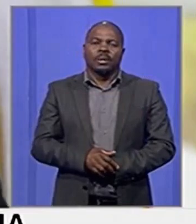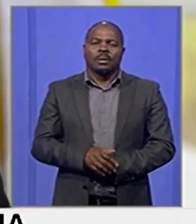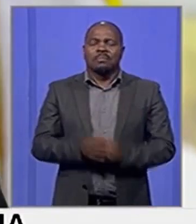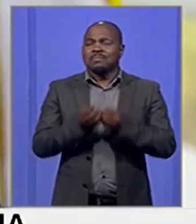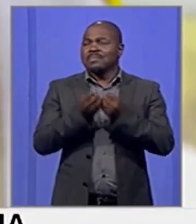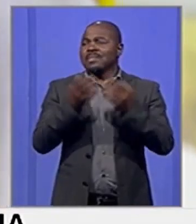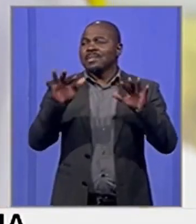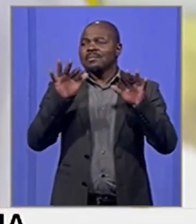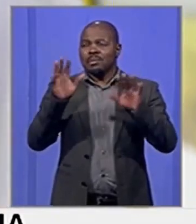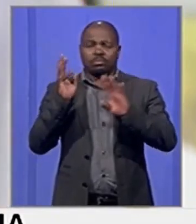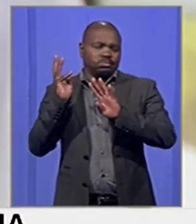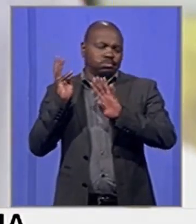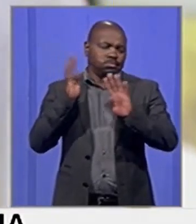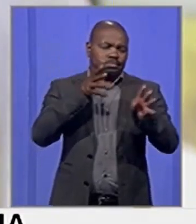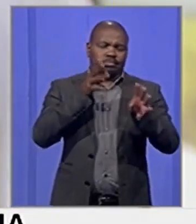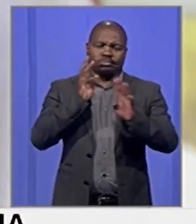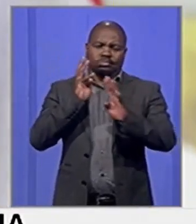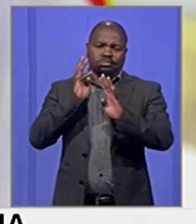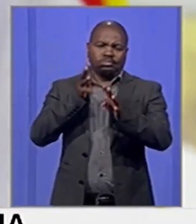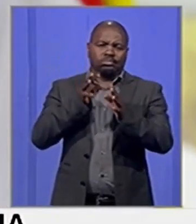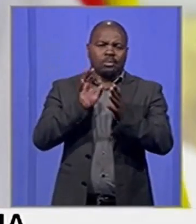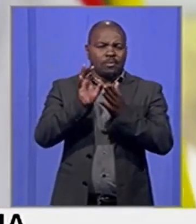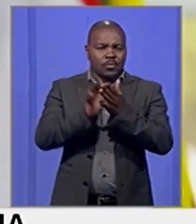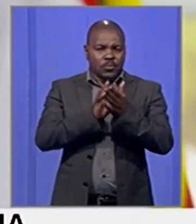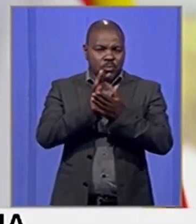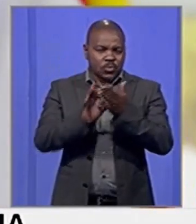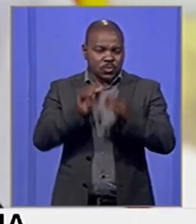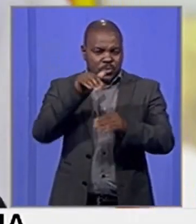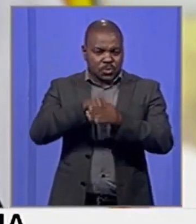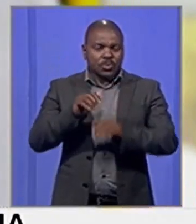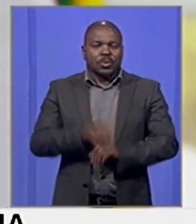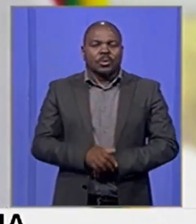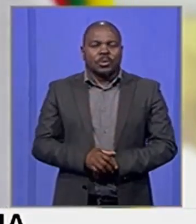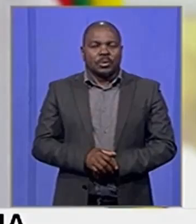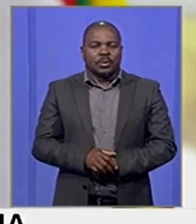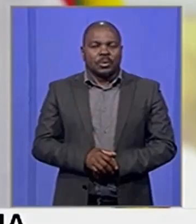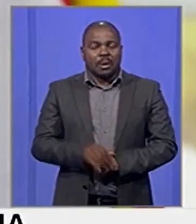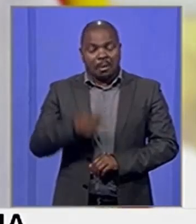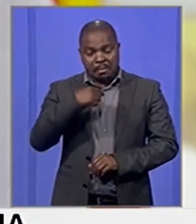turnout by our people. I'm sure that very few